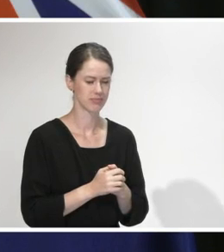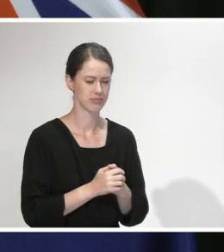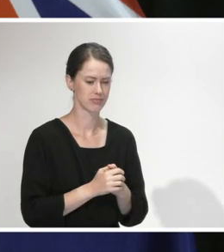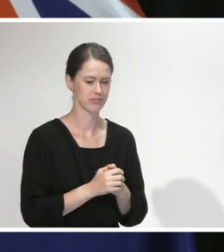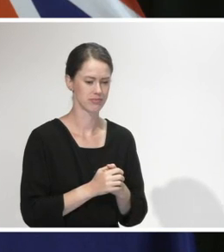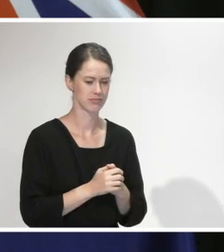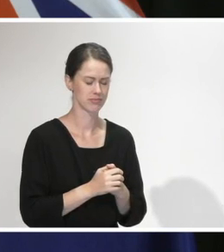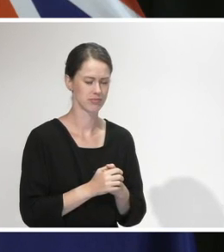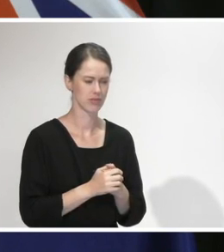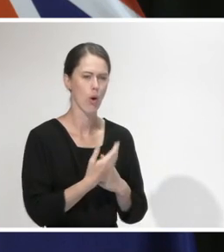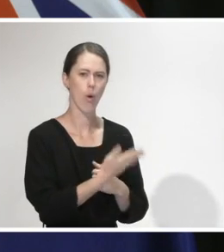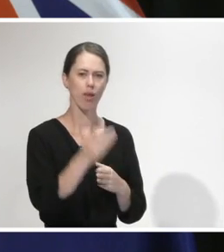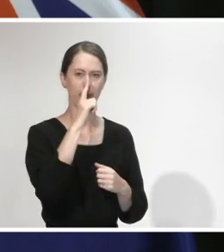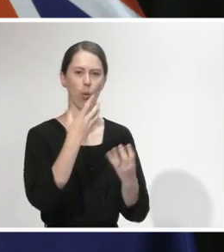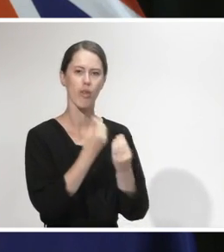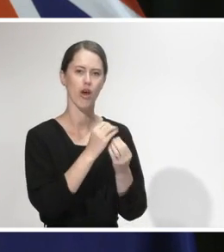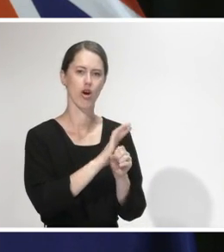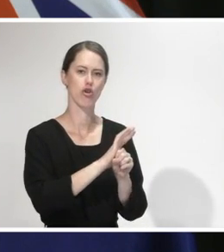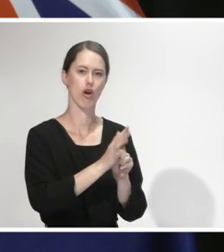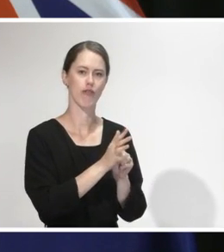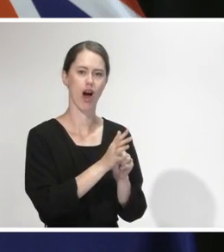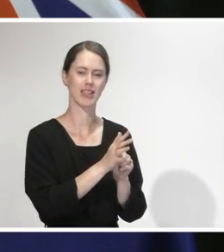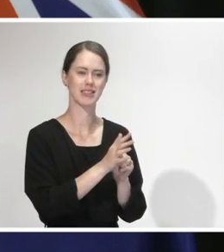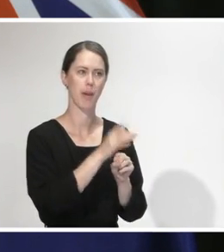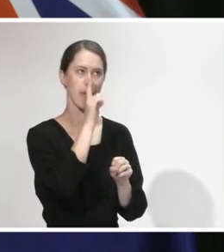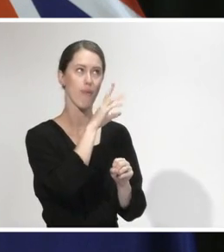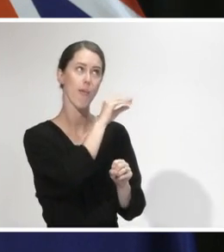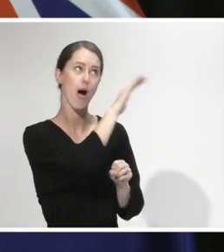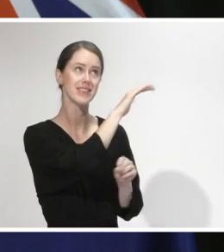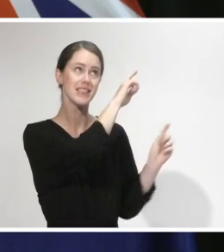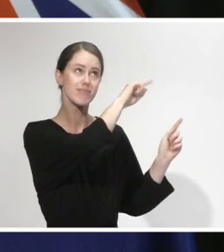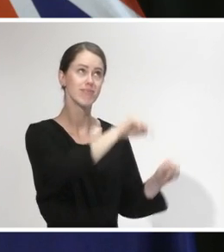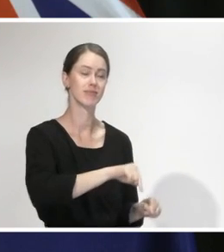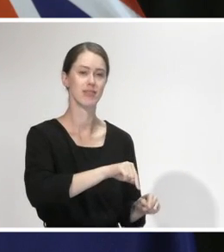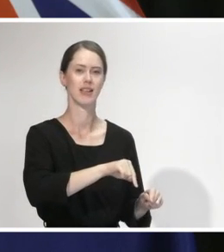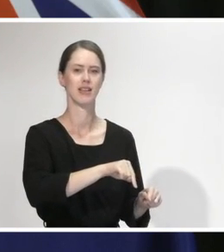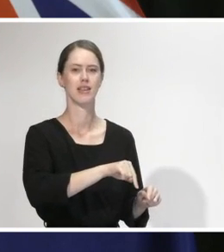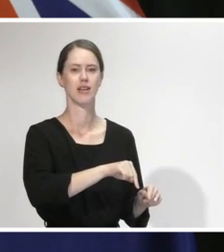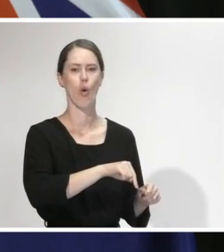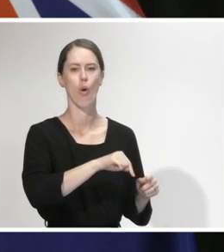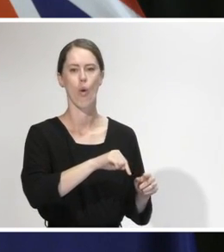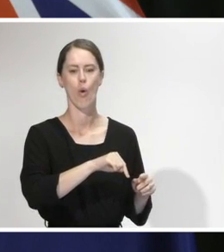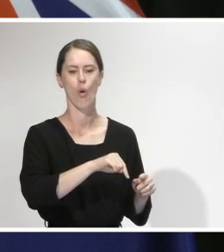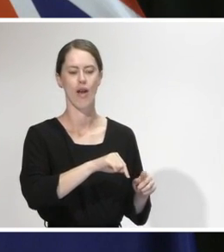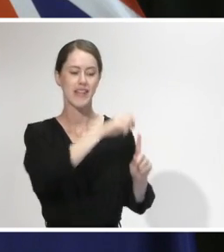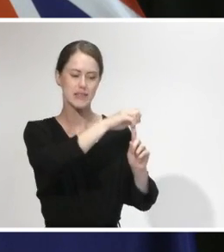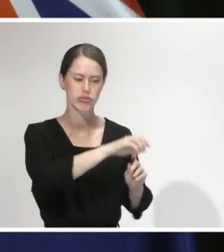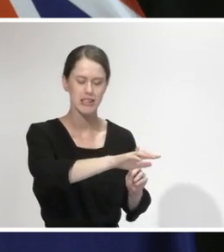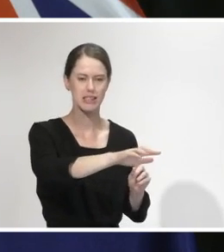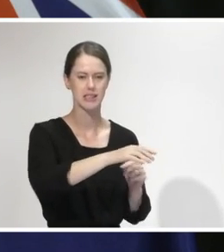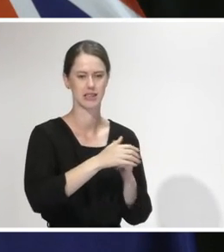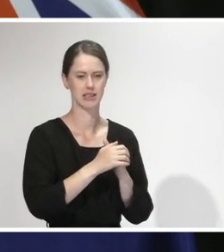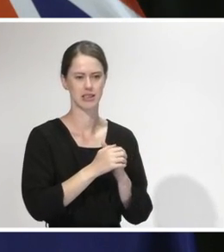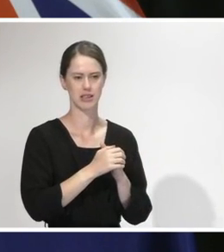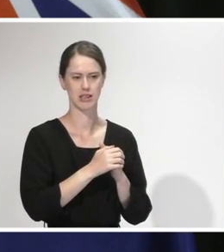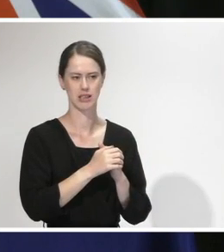actually all of our cases have been associated with either people coming in from overseas and or spread from those people. So all of our